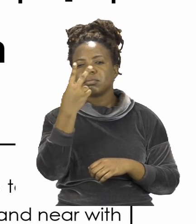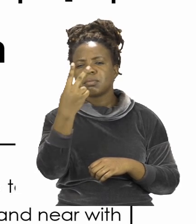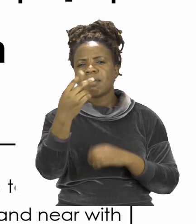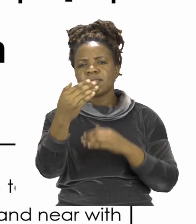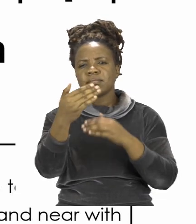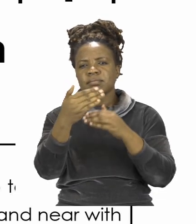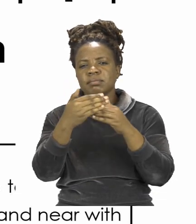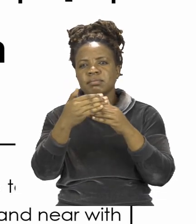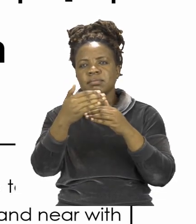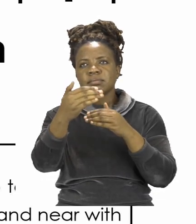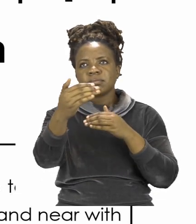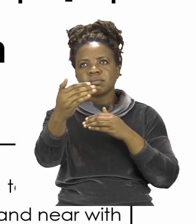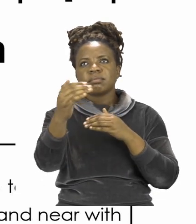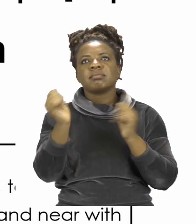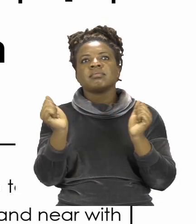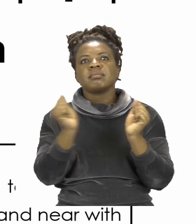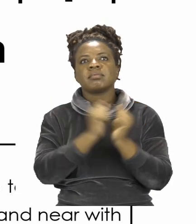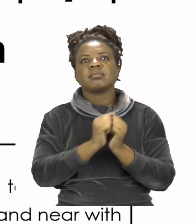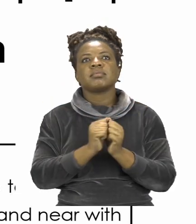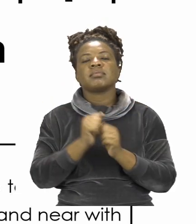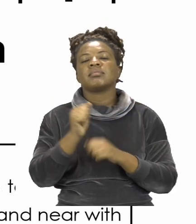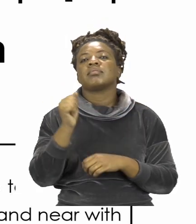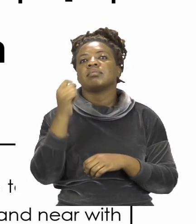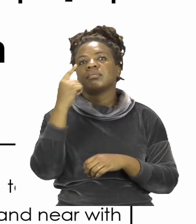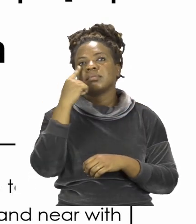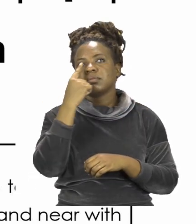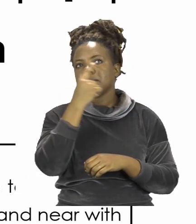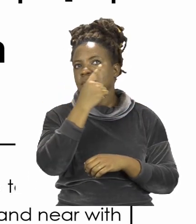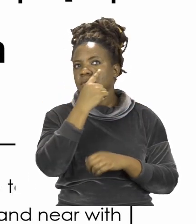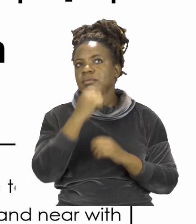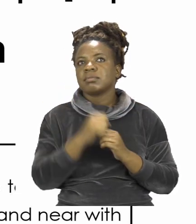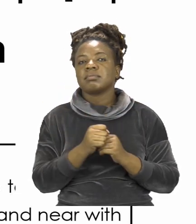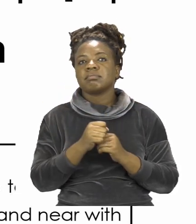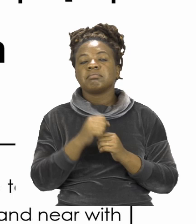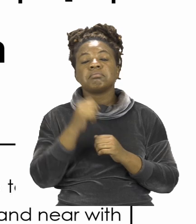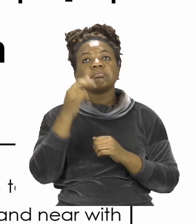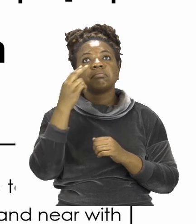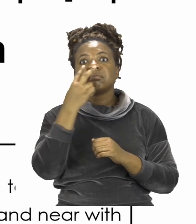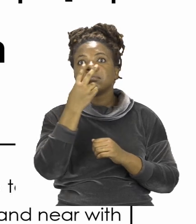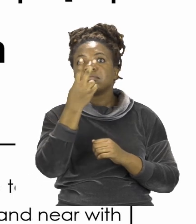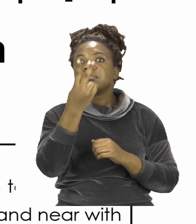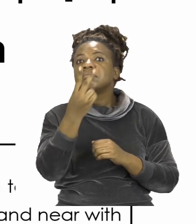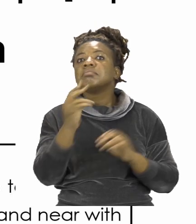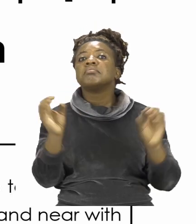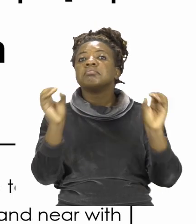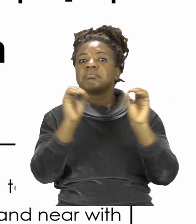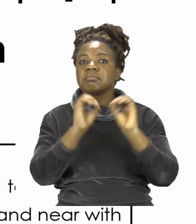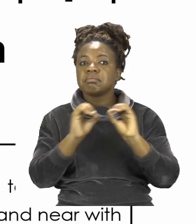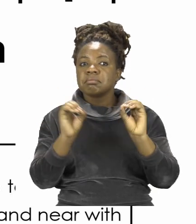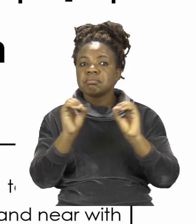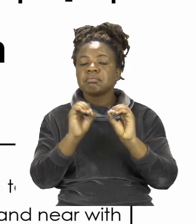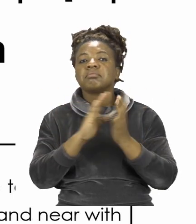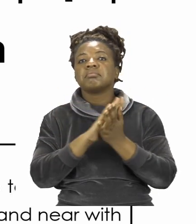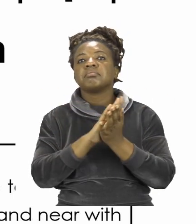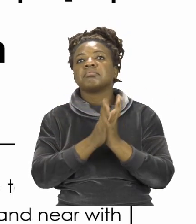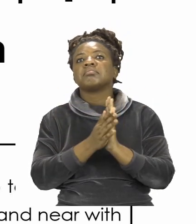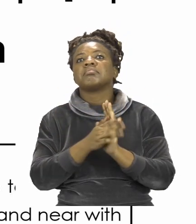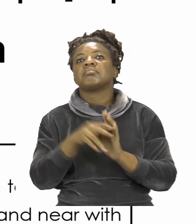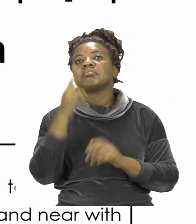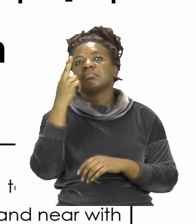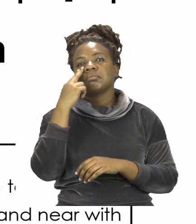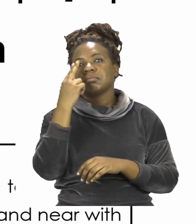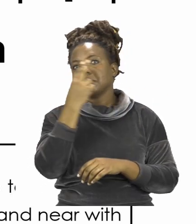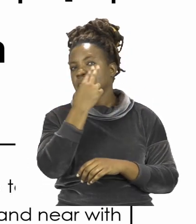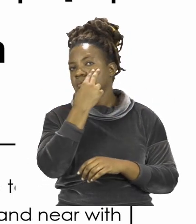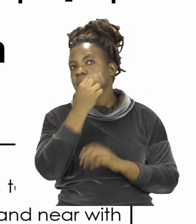my eyes. Without sight, I will be blind. I have